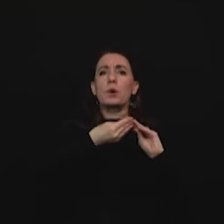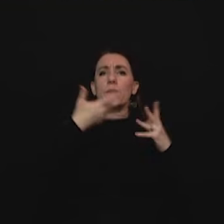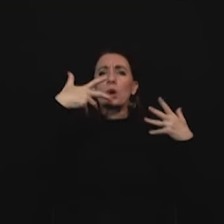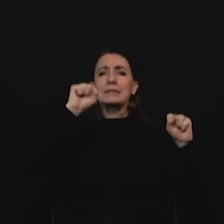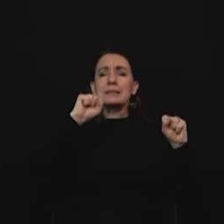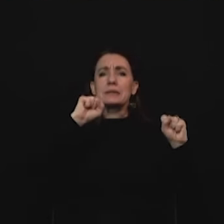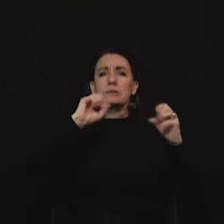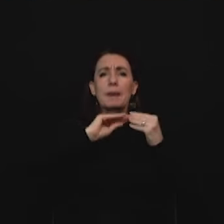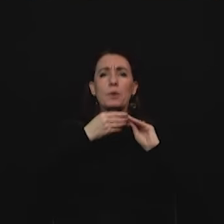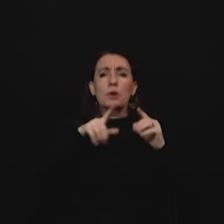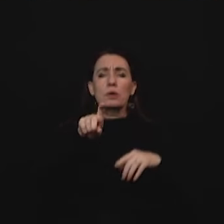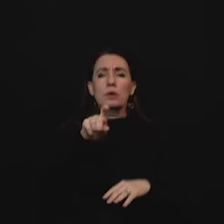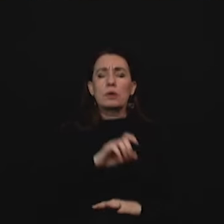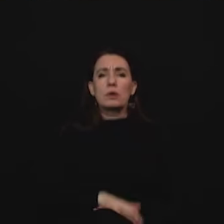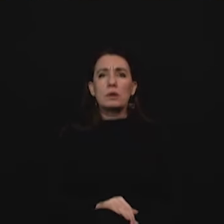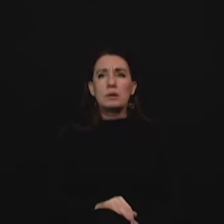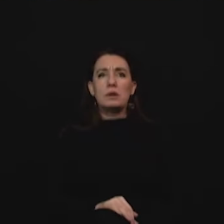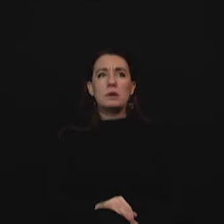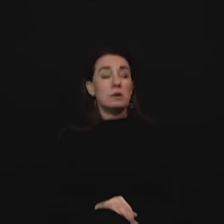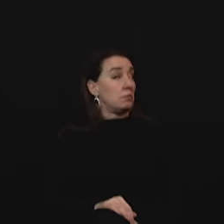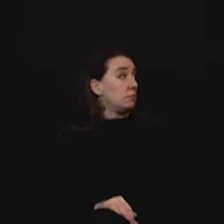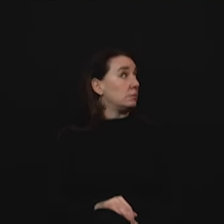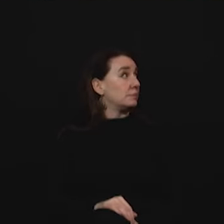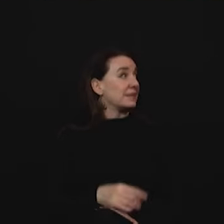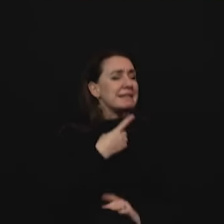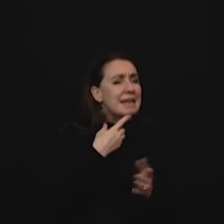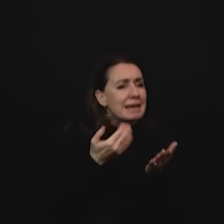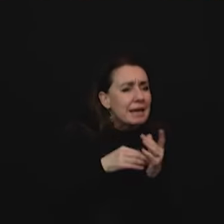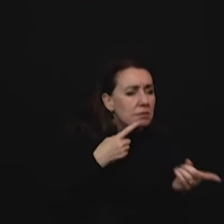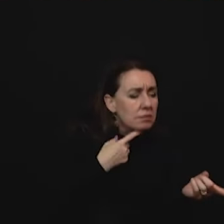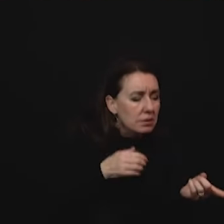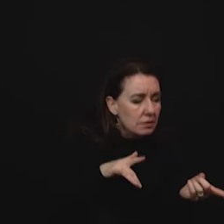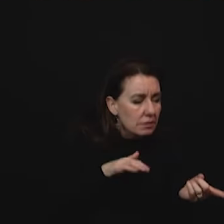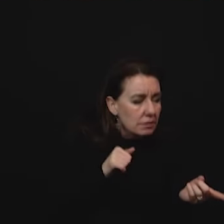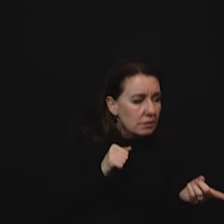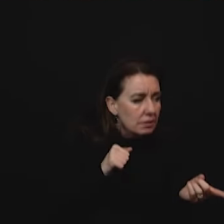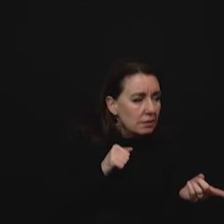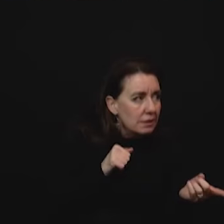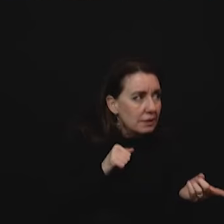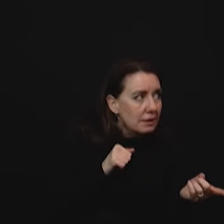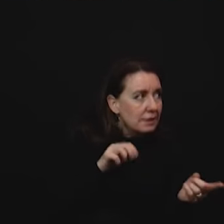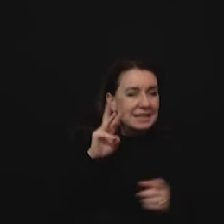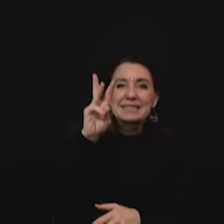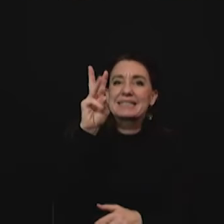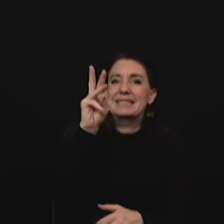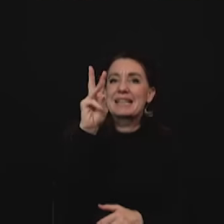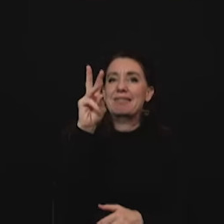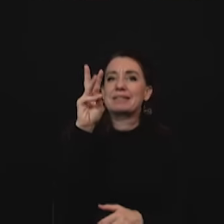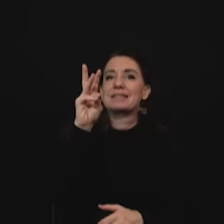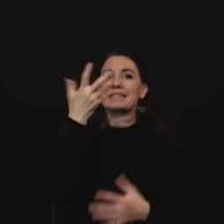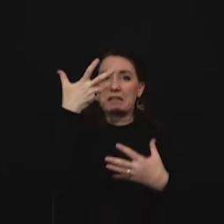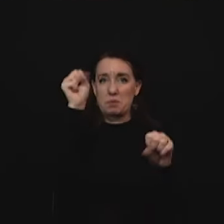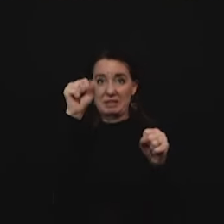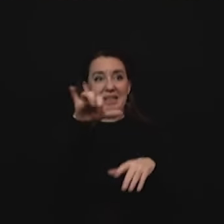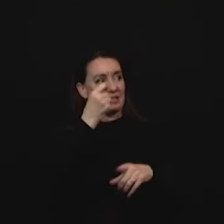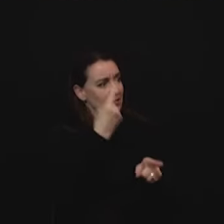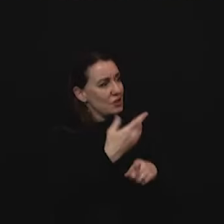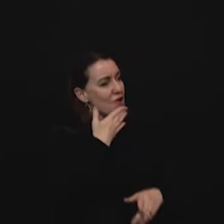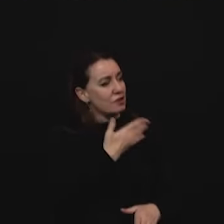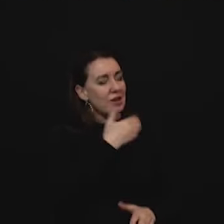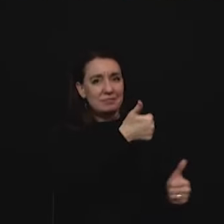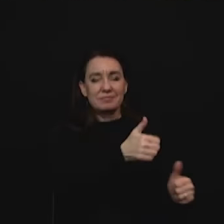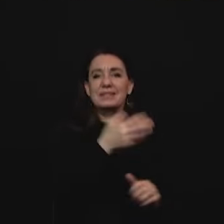Here's some trivia for you. Oh, say it again and add one. 16? There it is, 16. Very good. Yes, 16th president